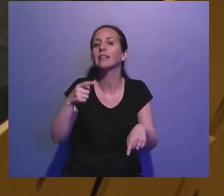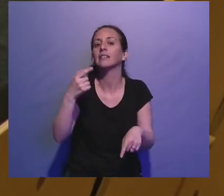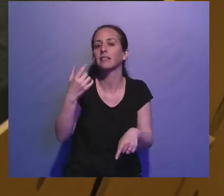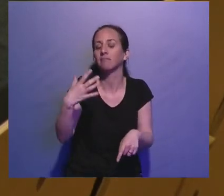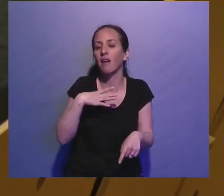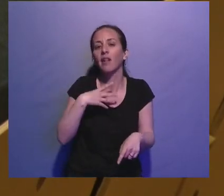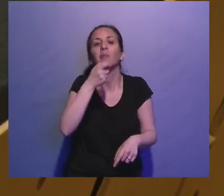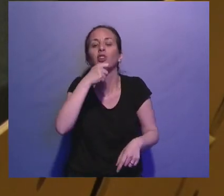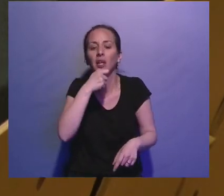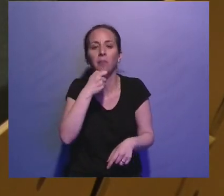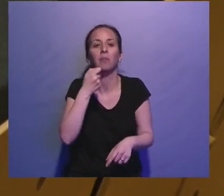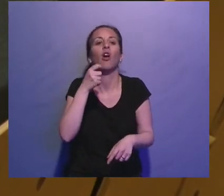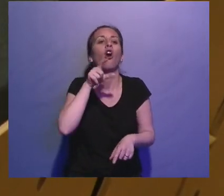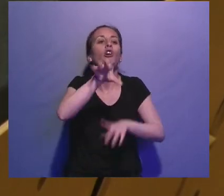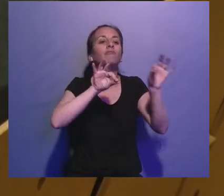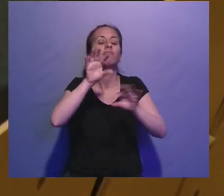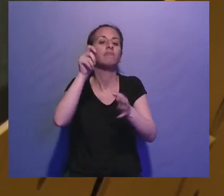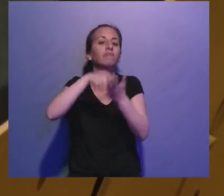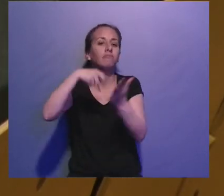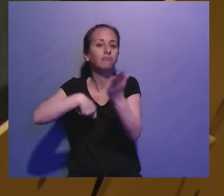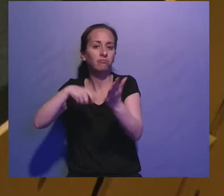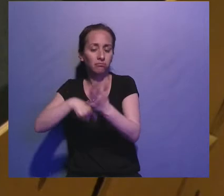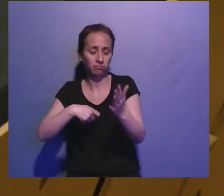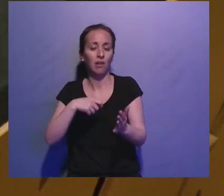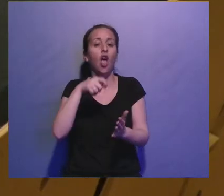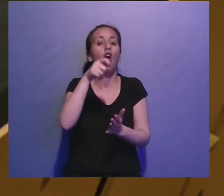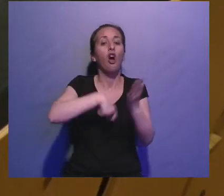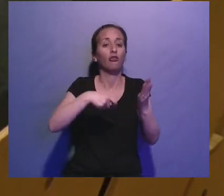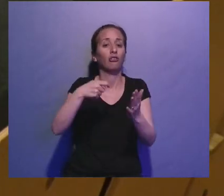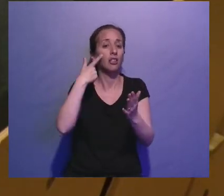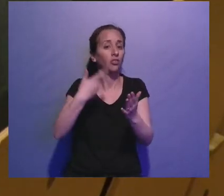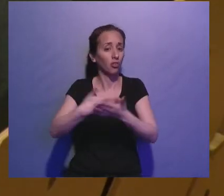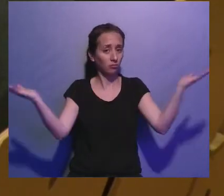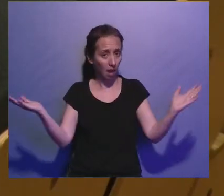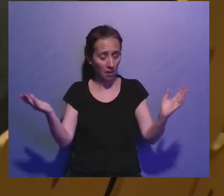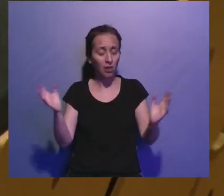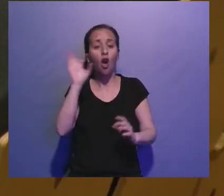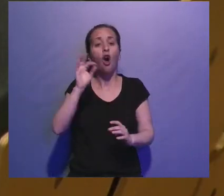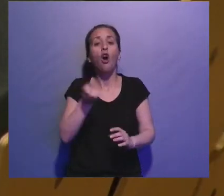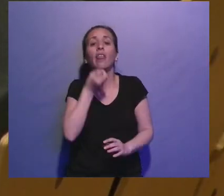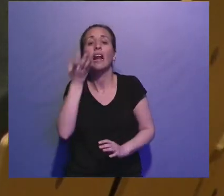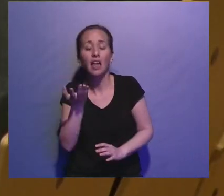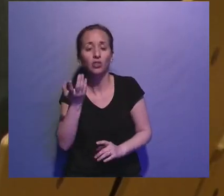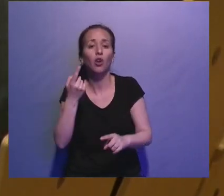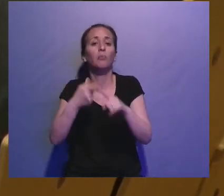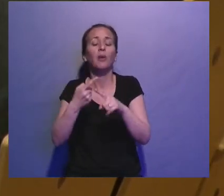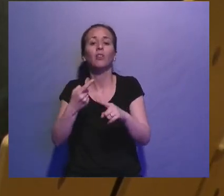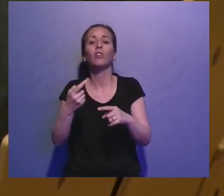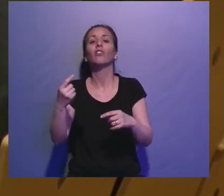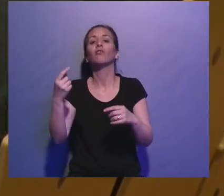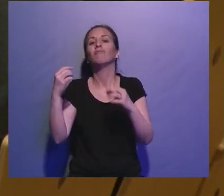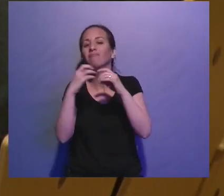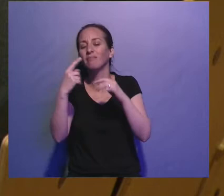However, there are cases where openness is good. in the fight against corruption, such as